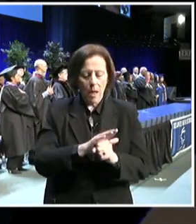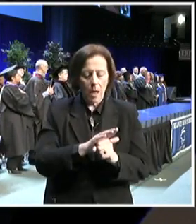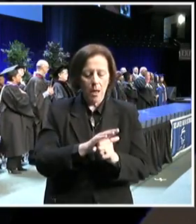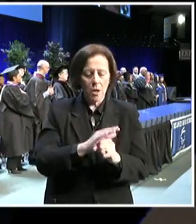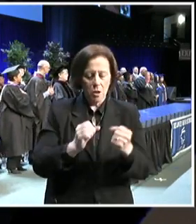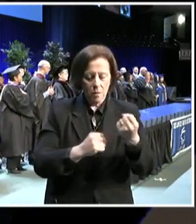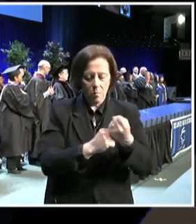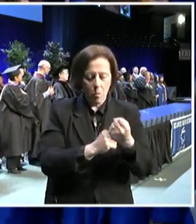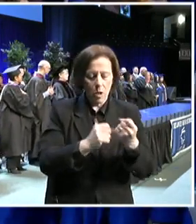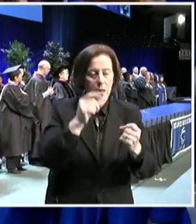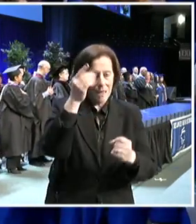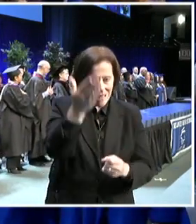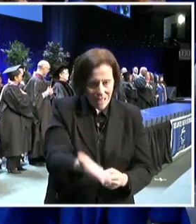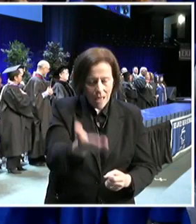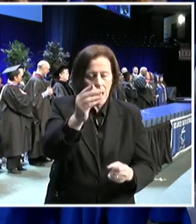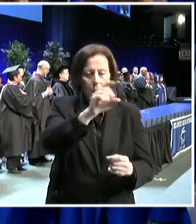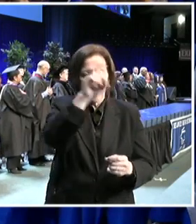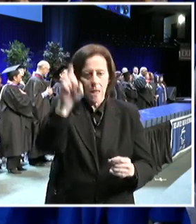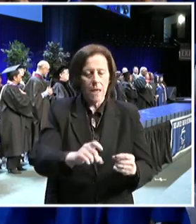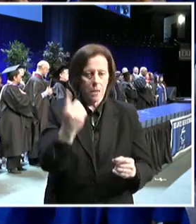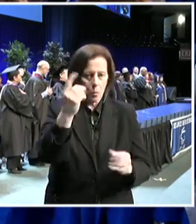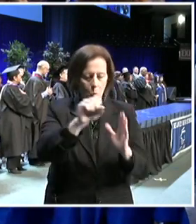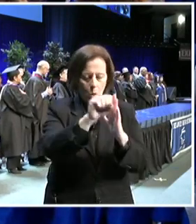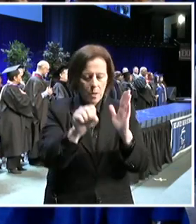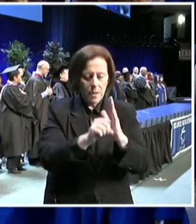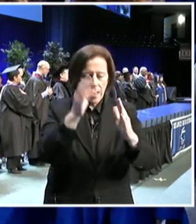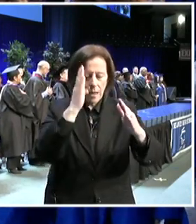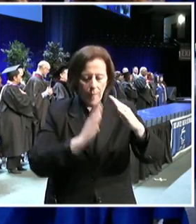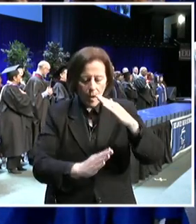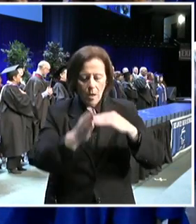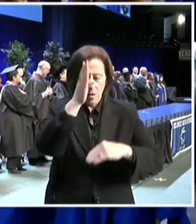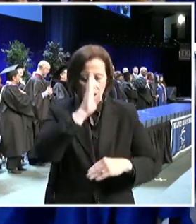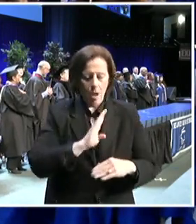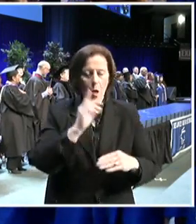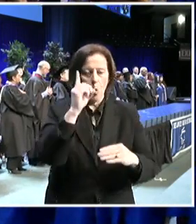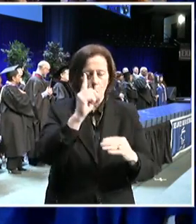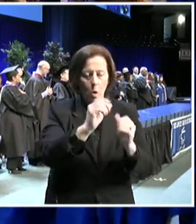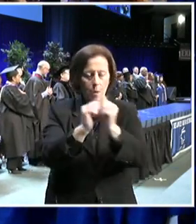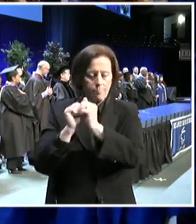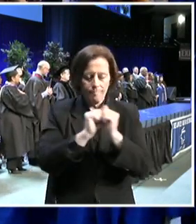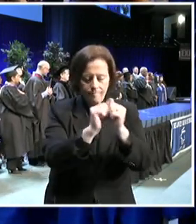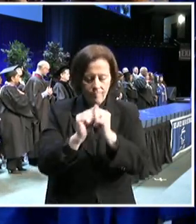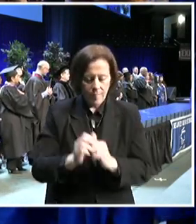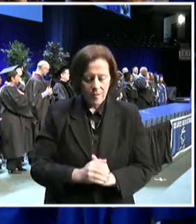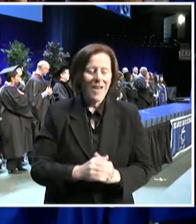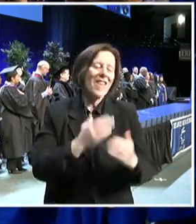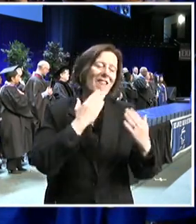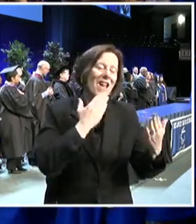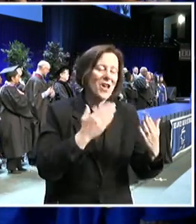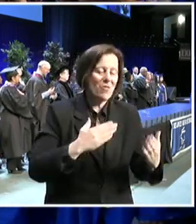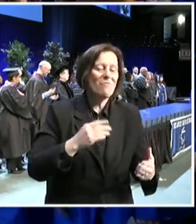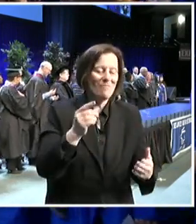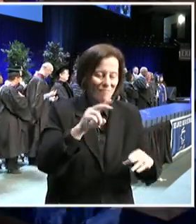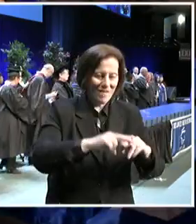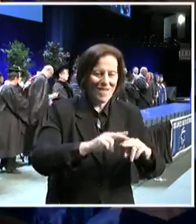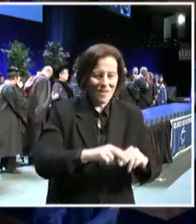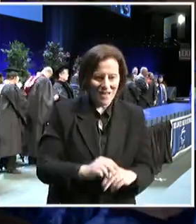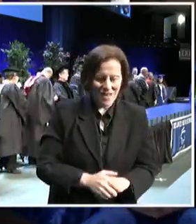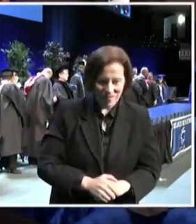allegiance to thee, Texas, one state, under God, one and indivisible. Thank you. You may be